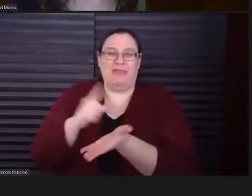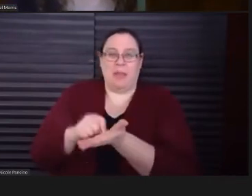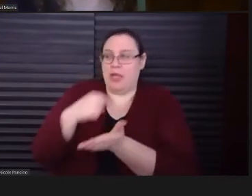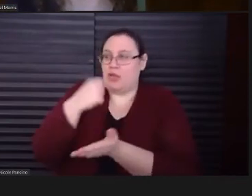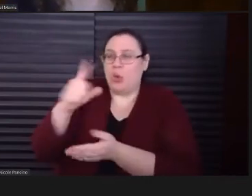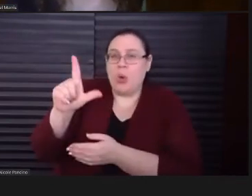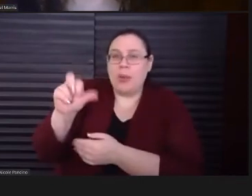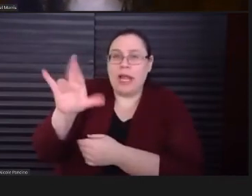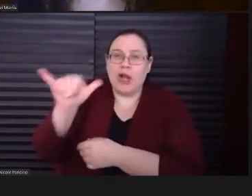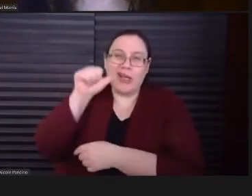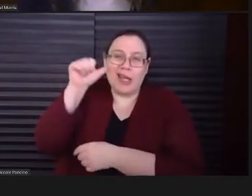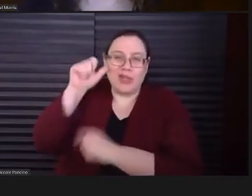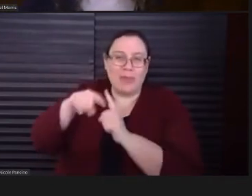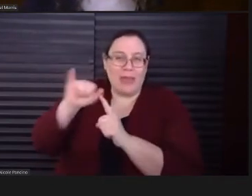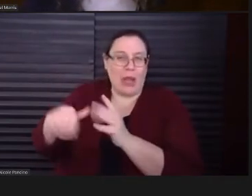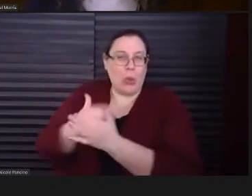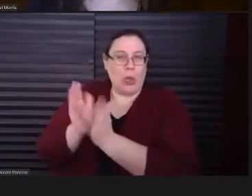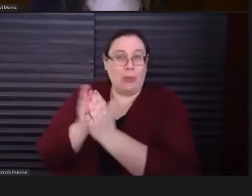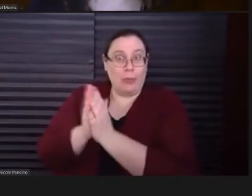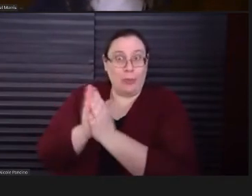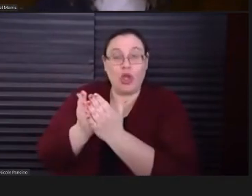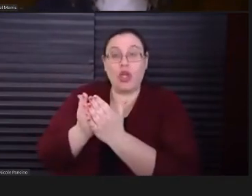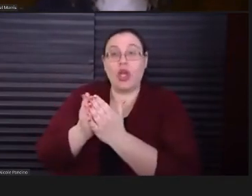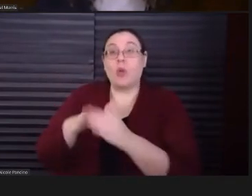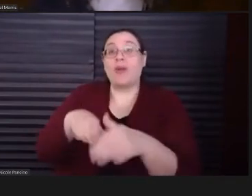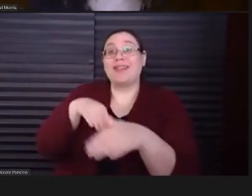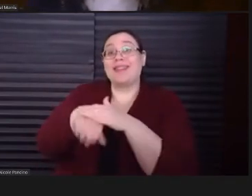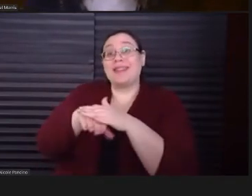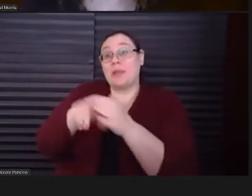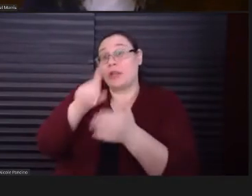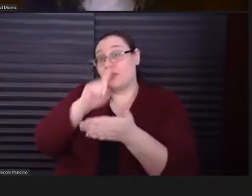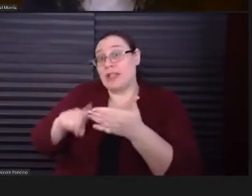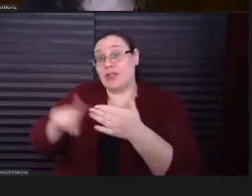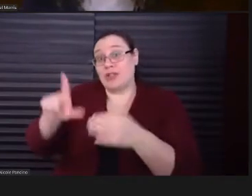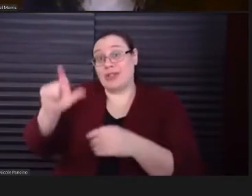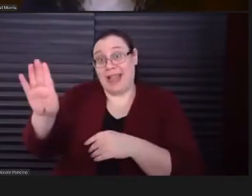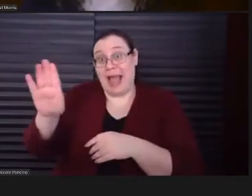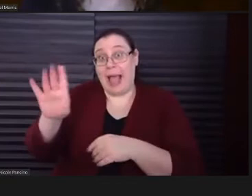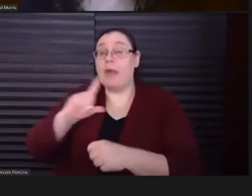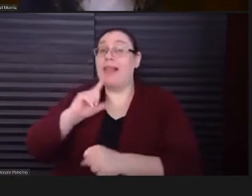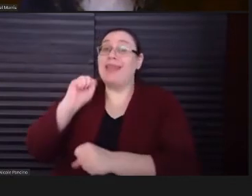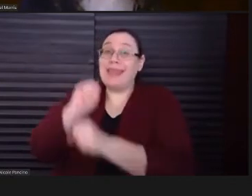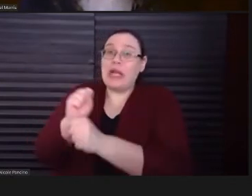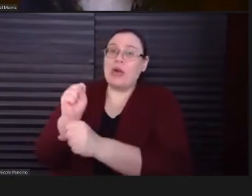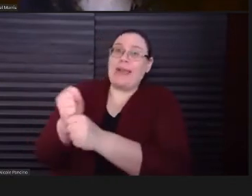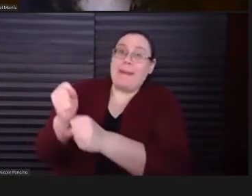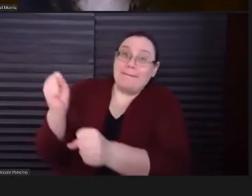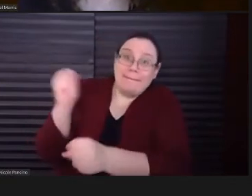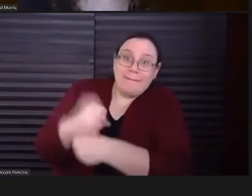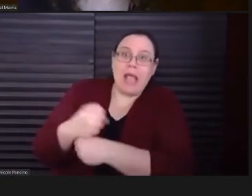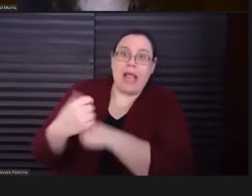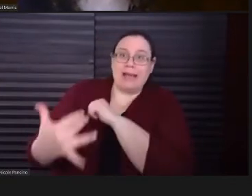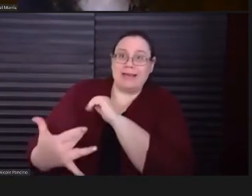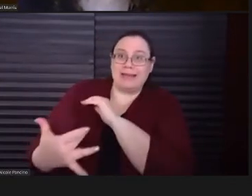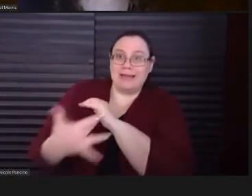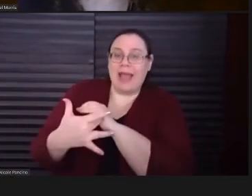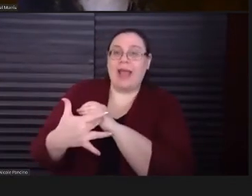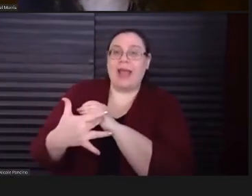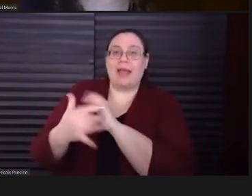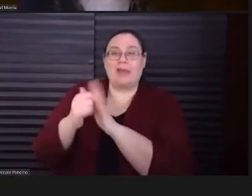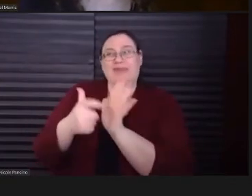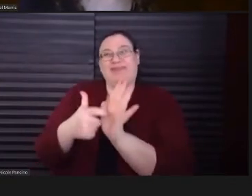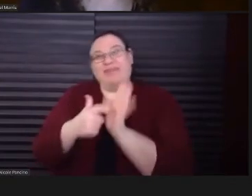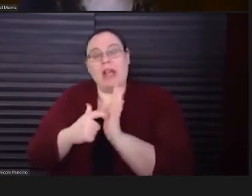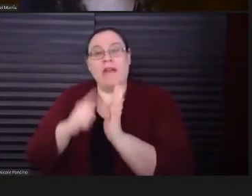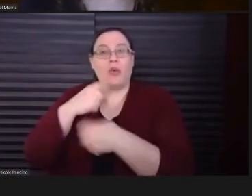yesterday, where the Accessibility Research Lab literally created the technology that was vital for the creation